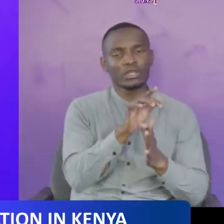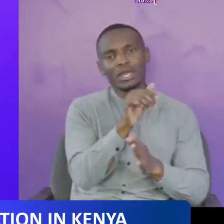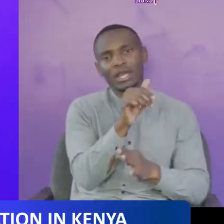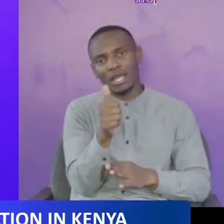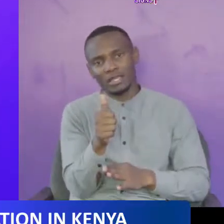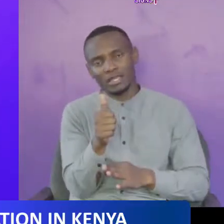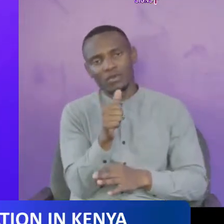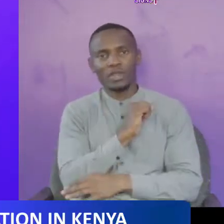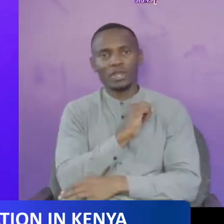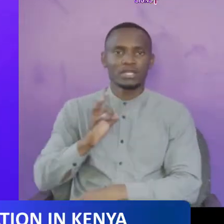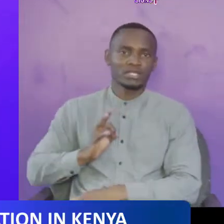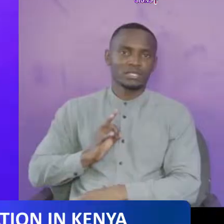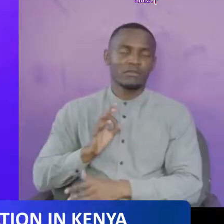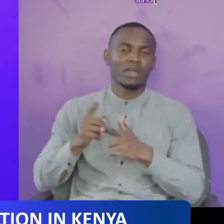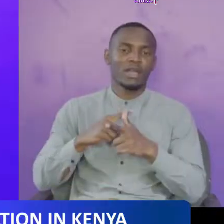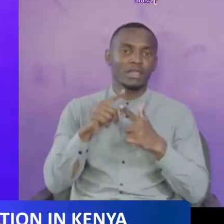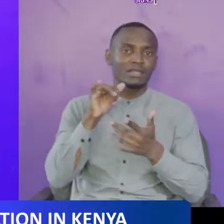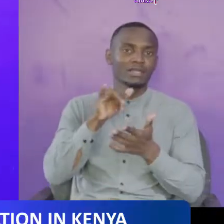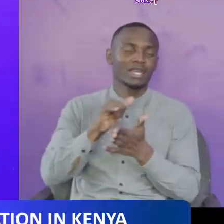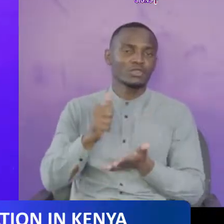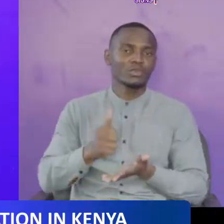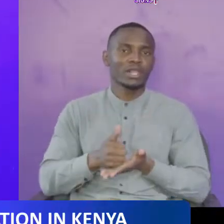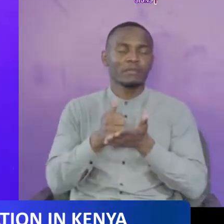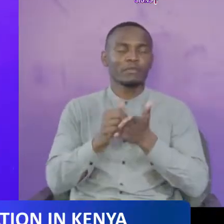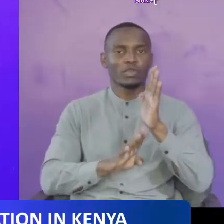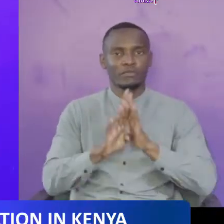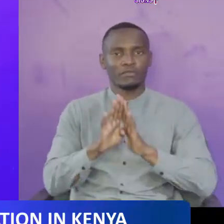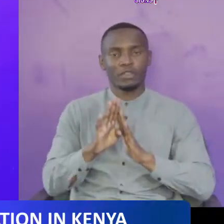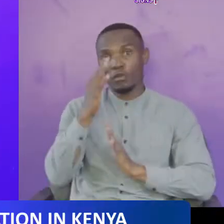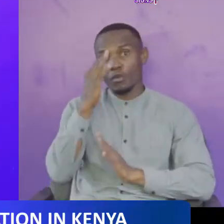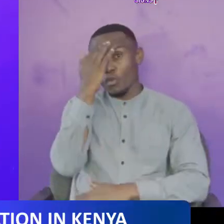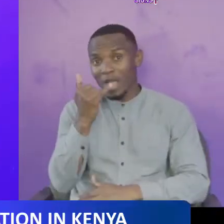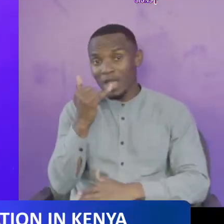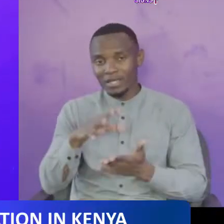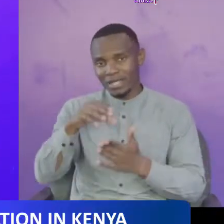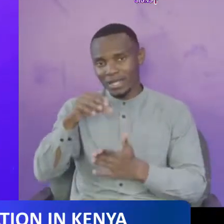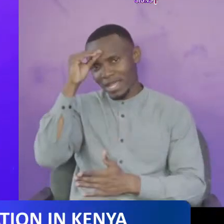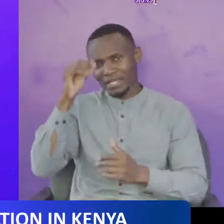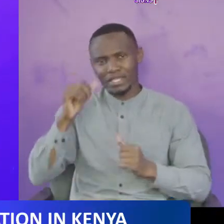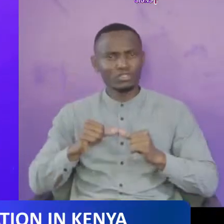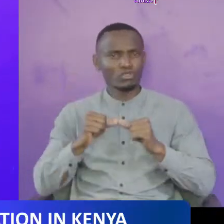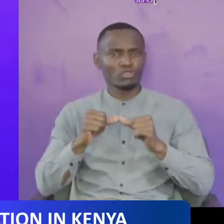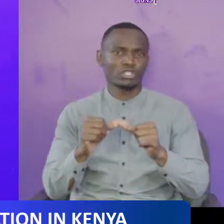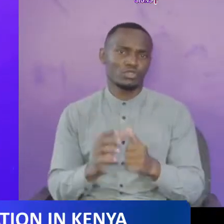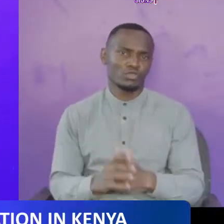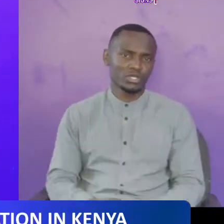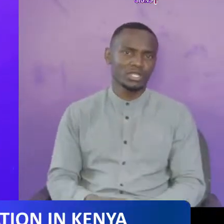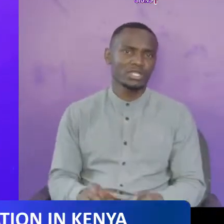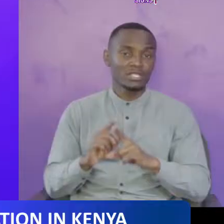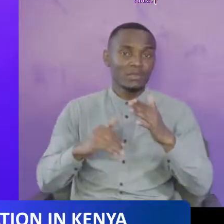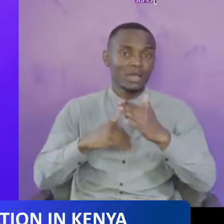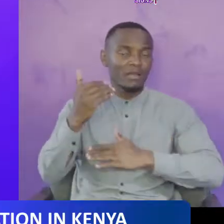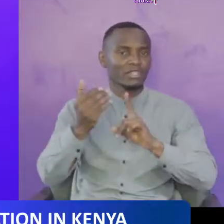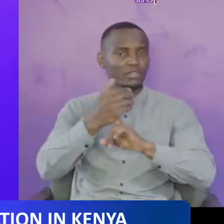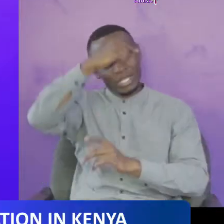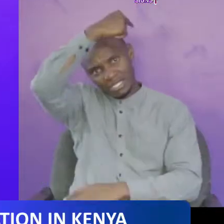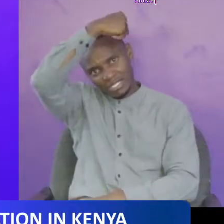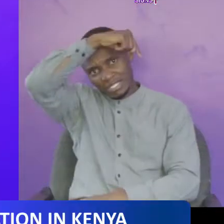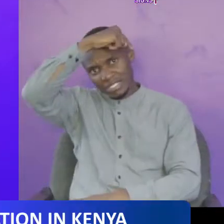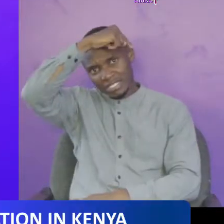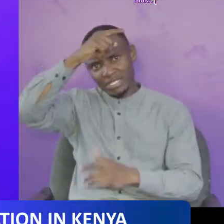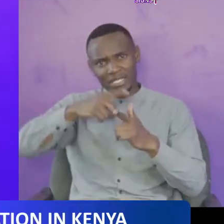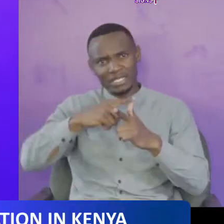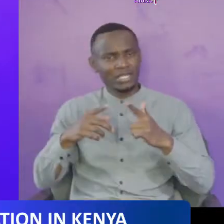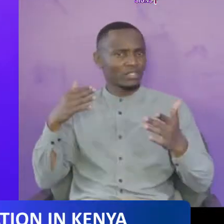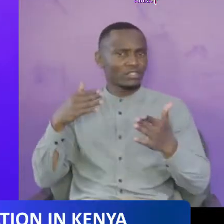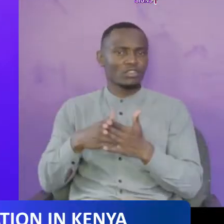develop yourself. Because learning is continuous. After you get your degree, it shouldn't be that now you're done. You should actually now, that